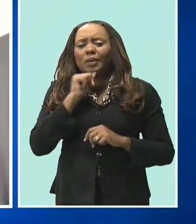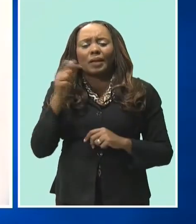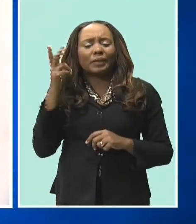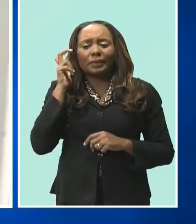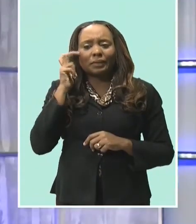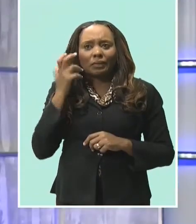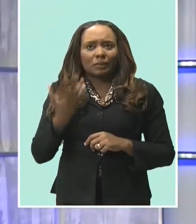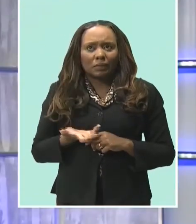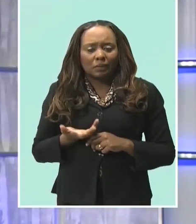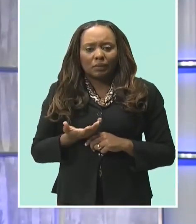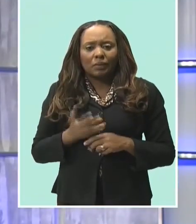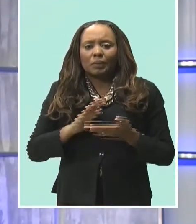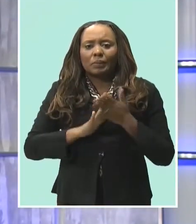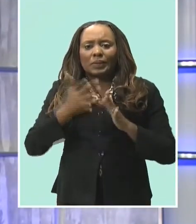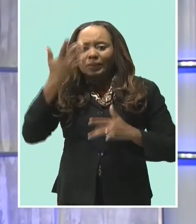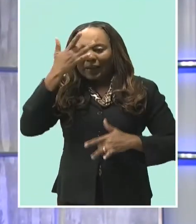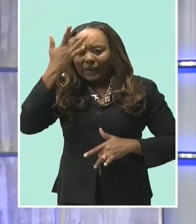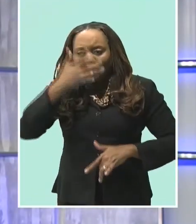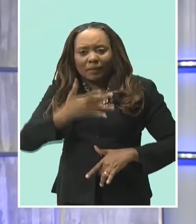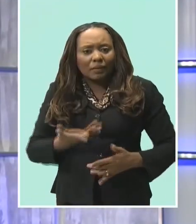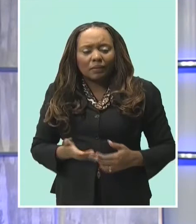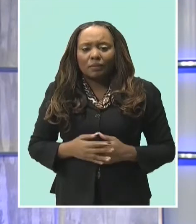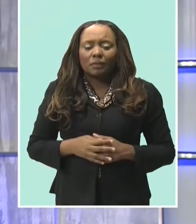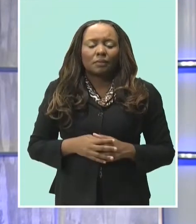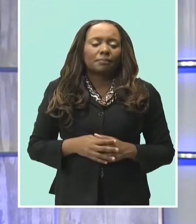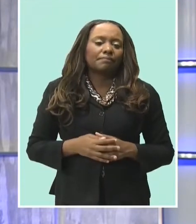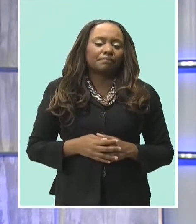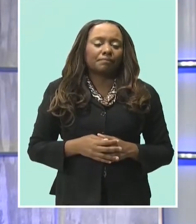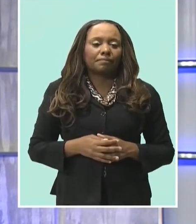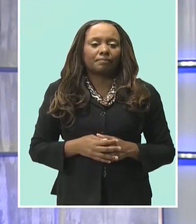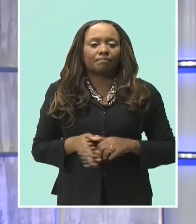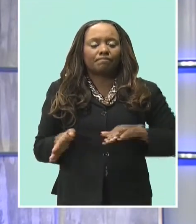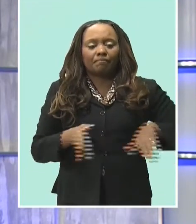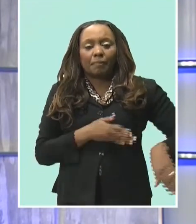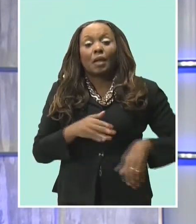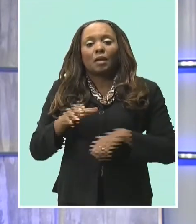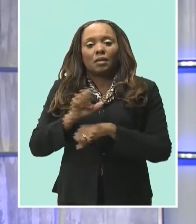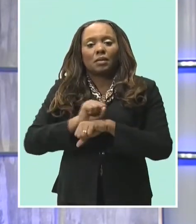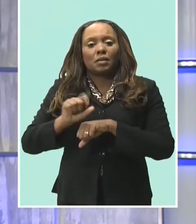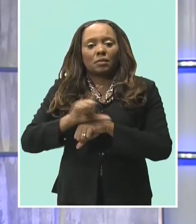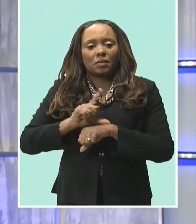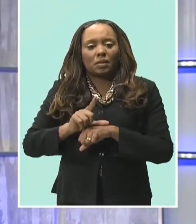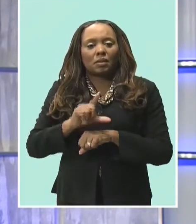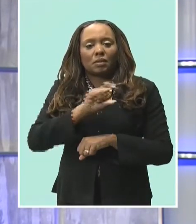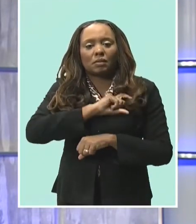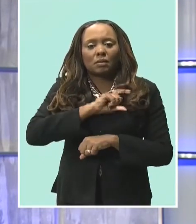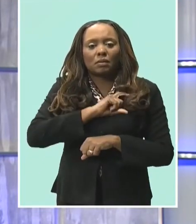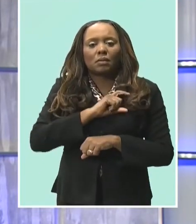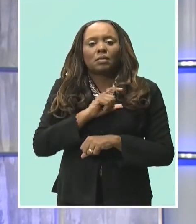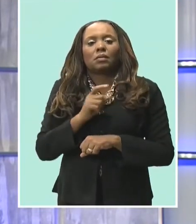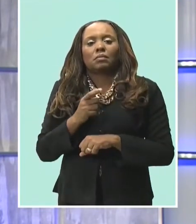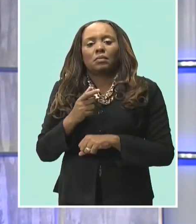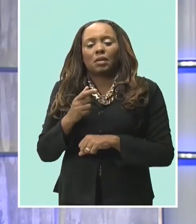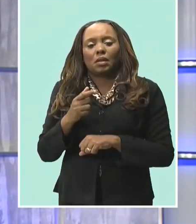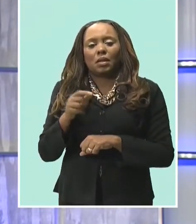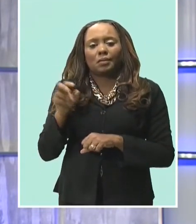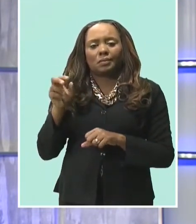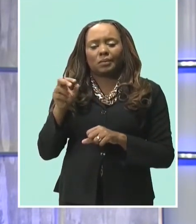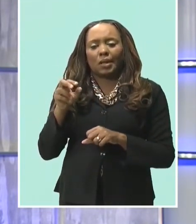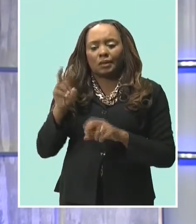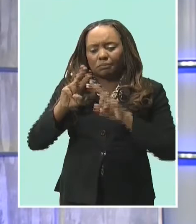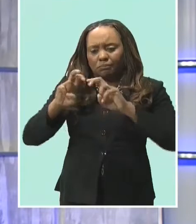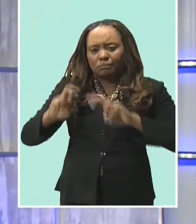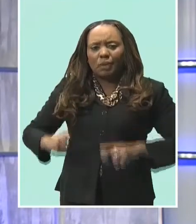listening. St. Lucia police are investigating the circumstances surrounding the shooting of 5 people in Marigot late